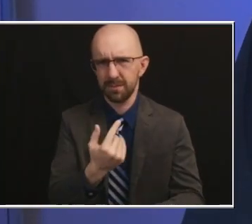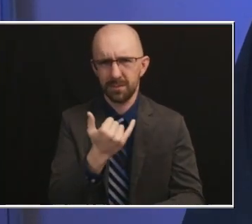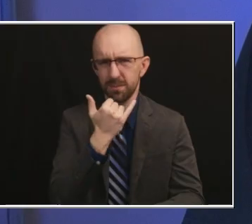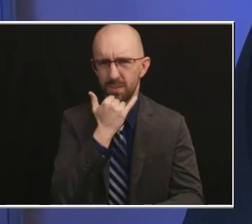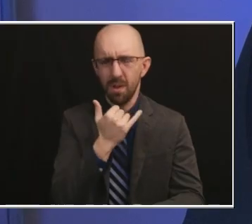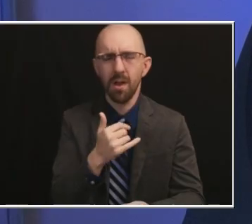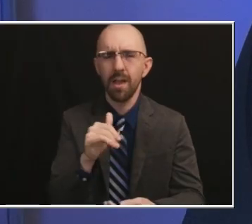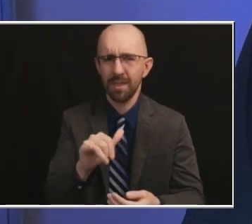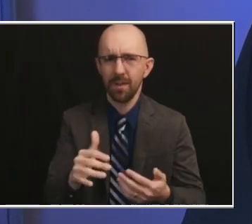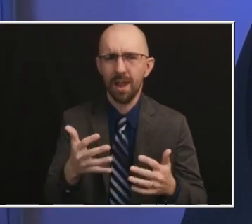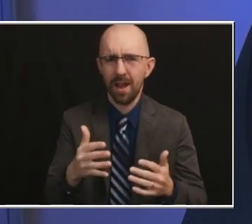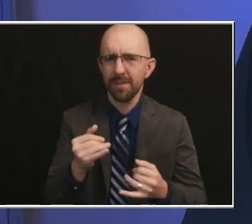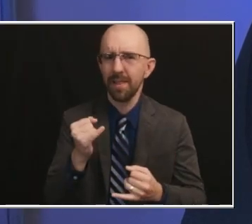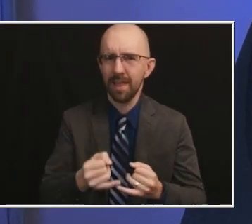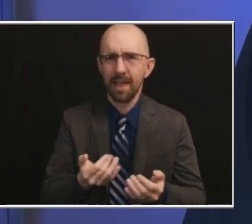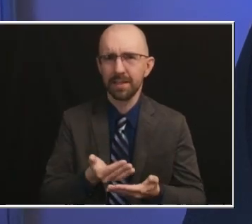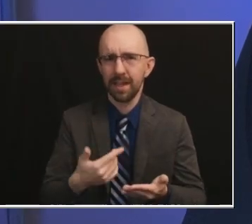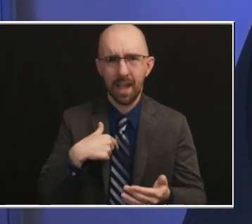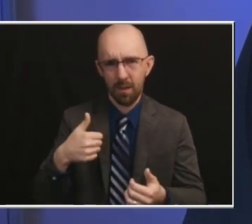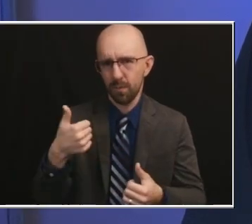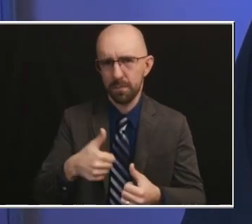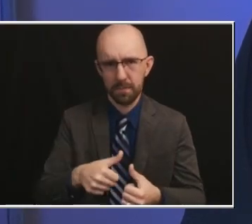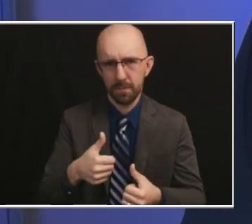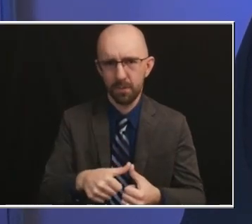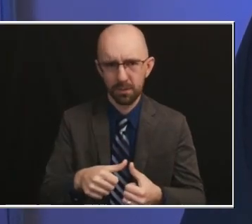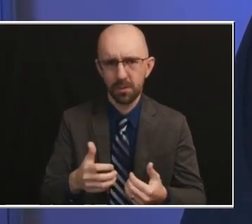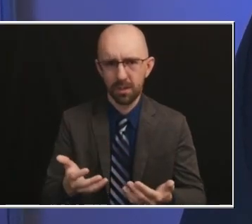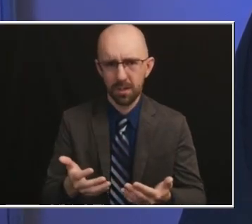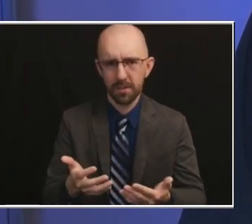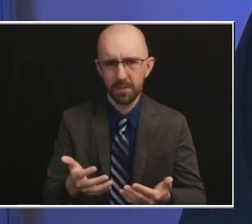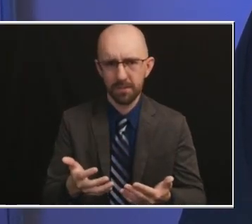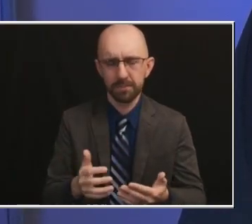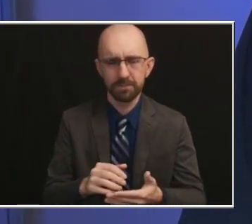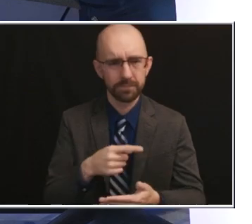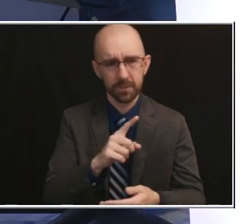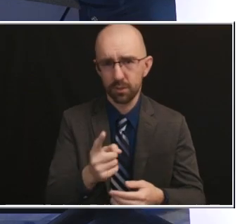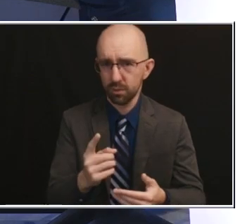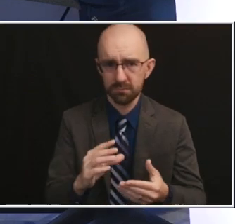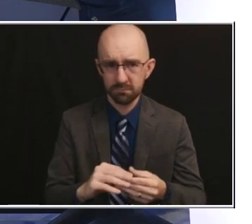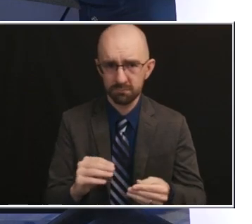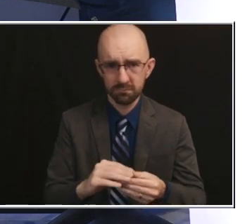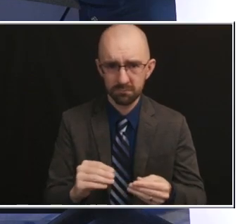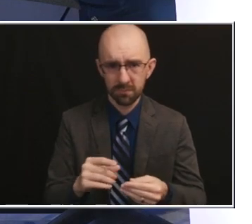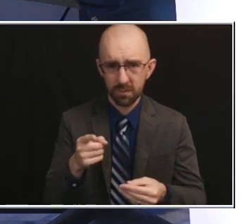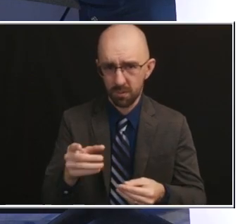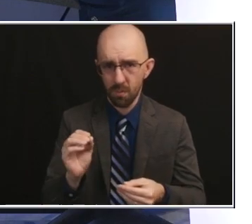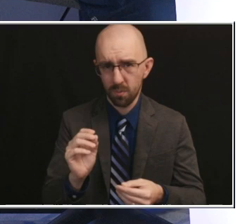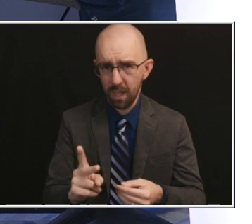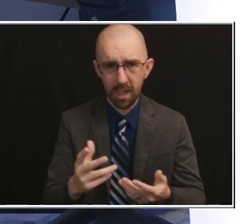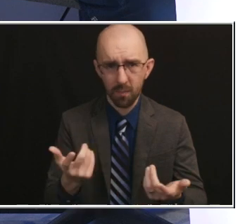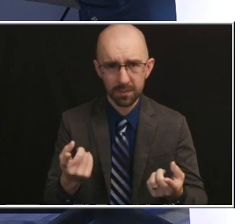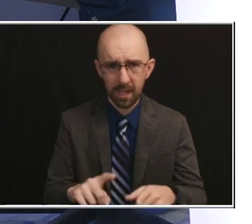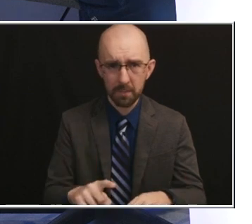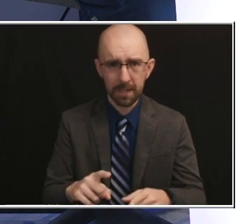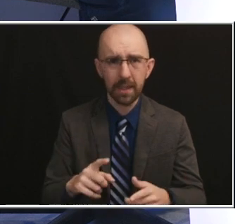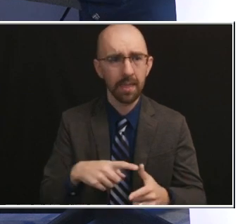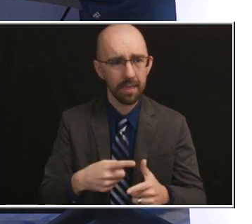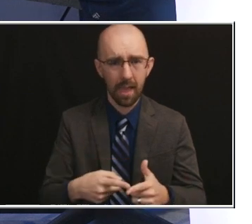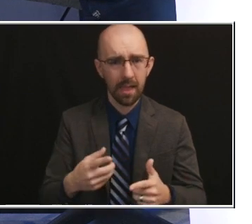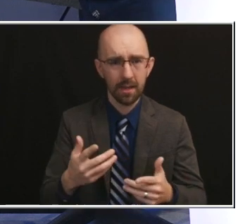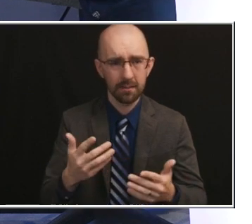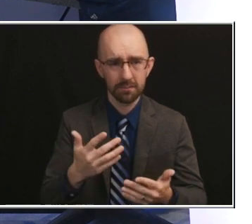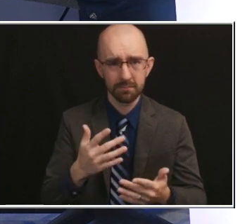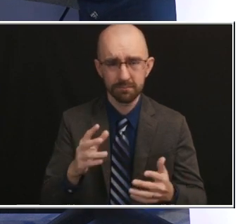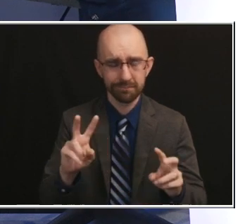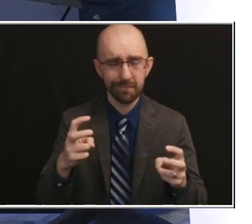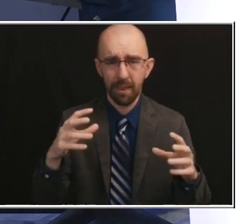the last thing that I remember. She just said, "Honey, are you okay? What's happening?" And then lights out for